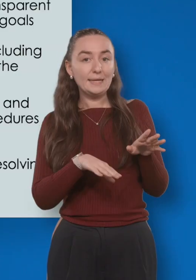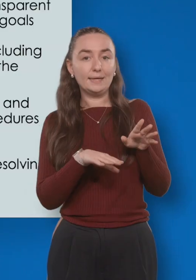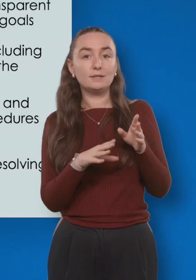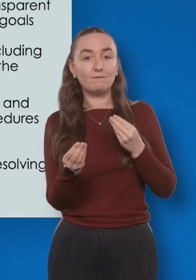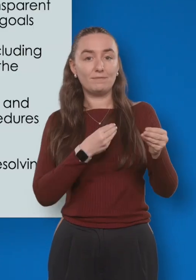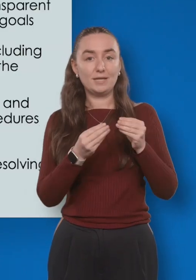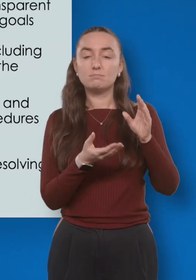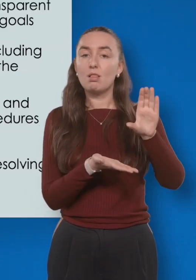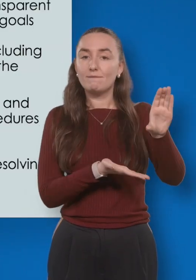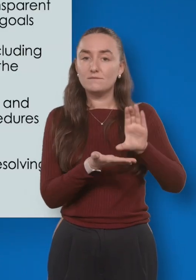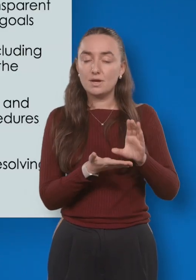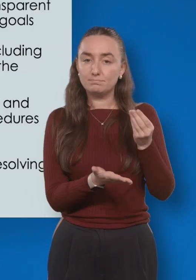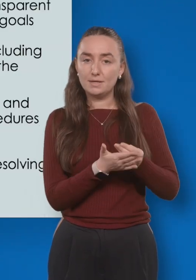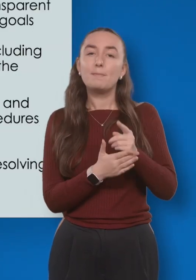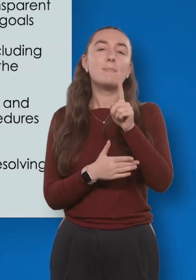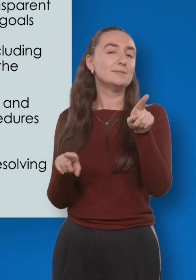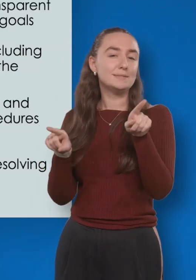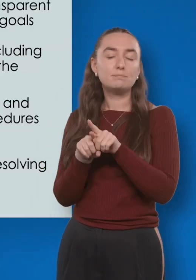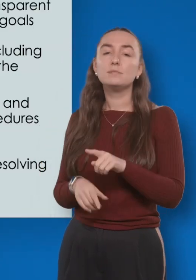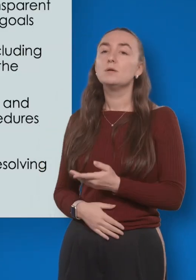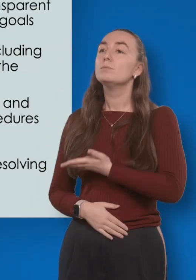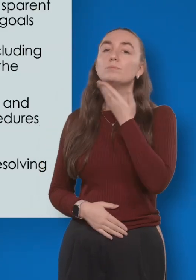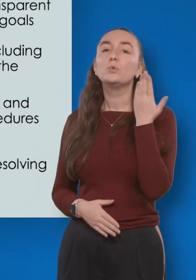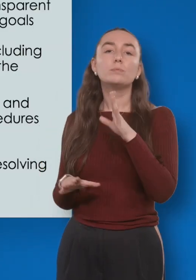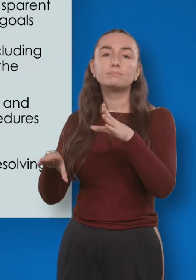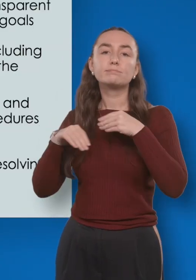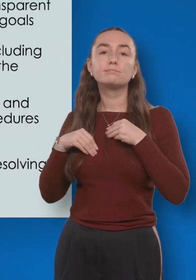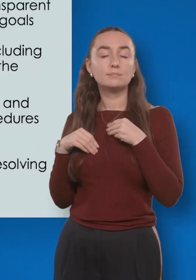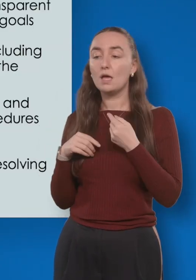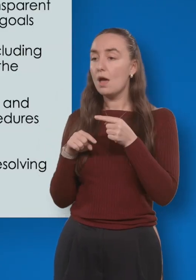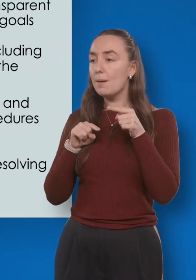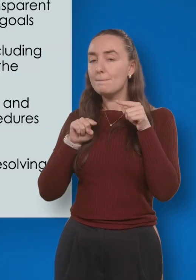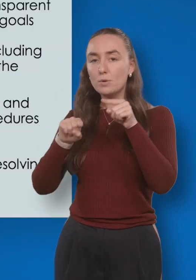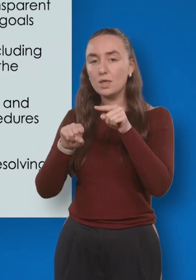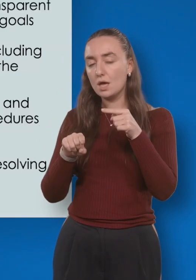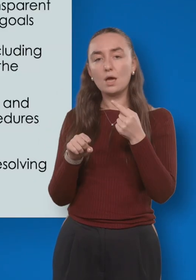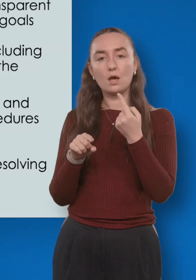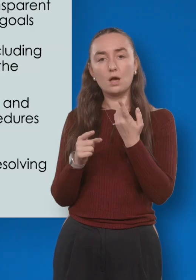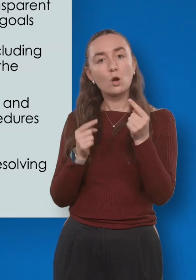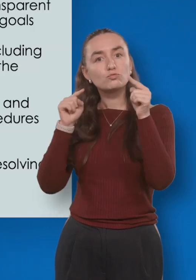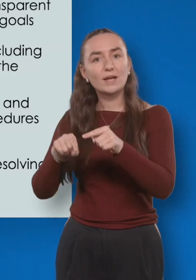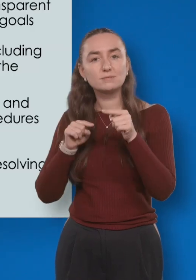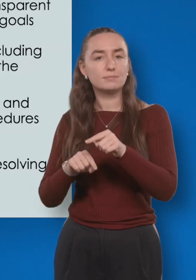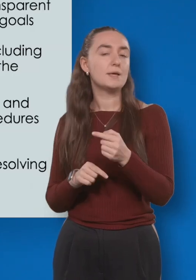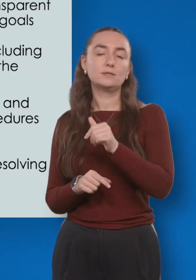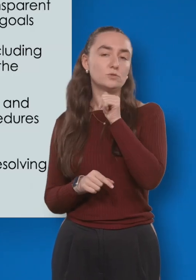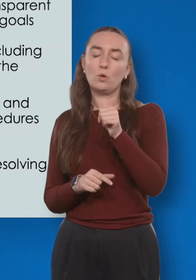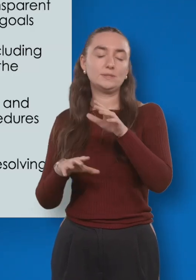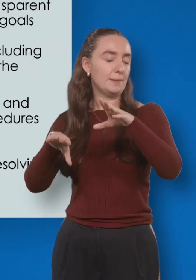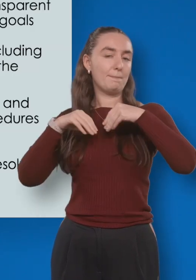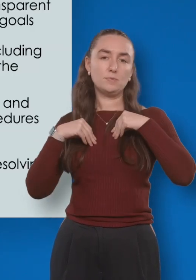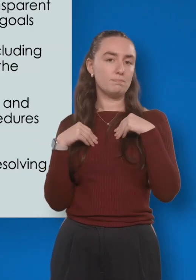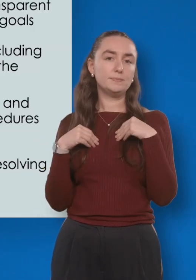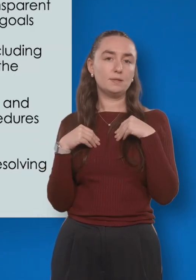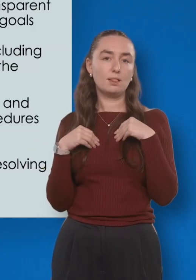do have a zero tolerance policy to bullying and harassment. So as Chiara outlined at the beginning, we have a code of conduct for all of our webinars,